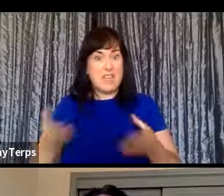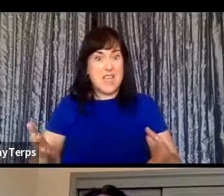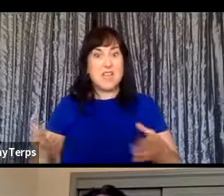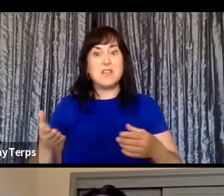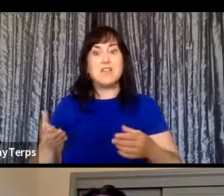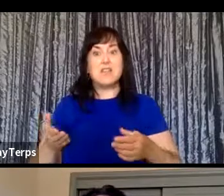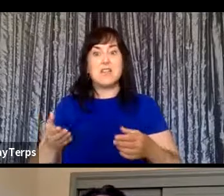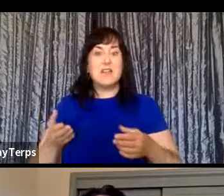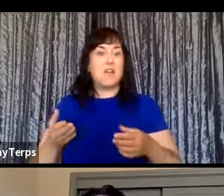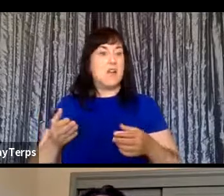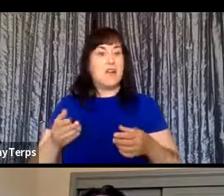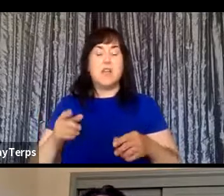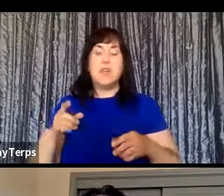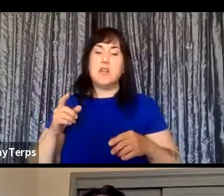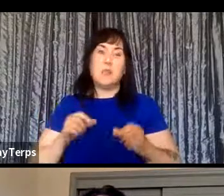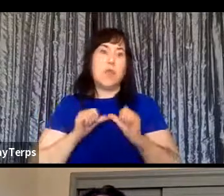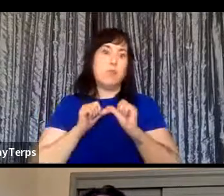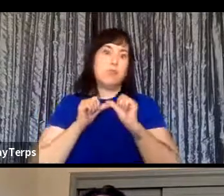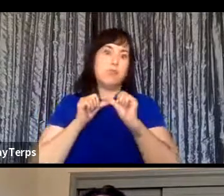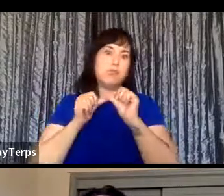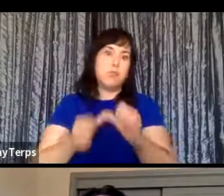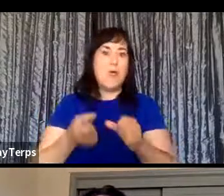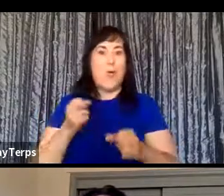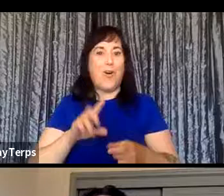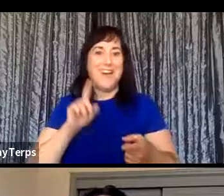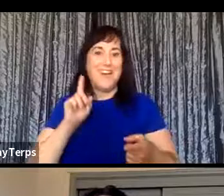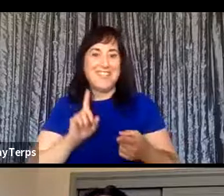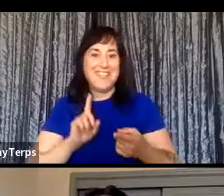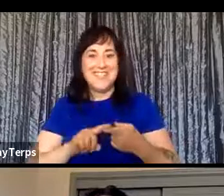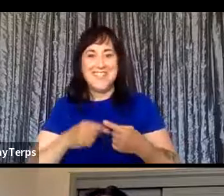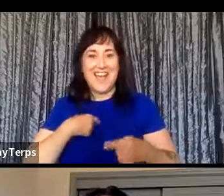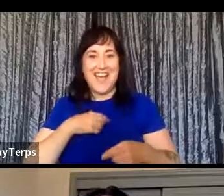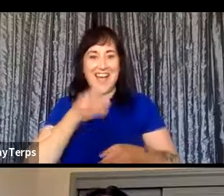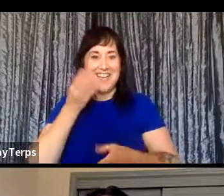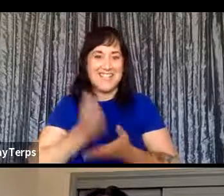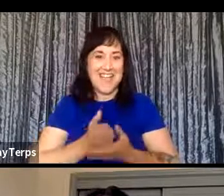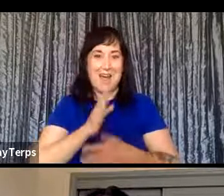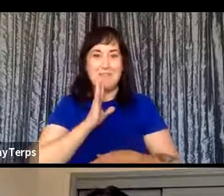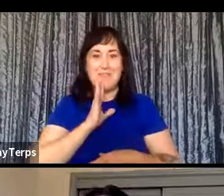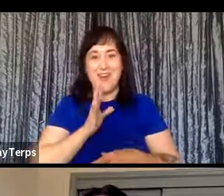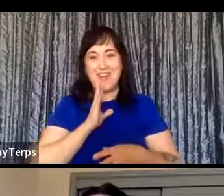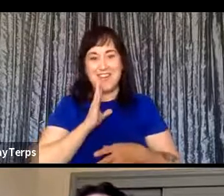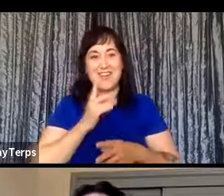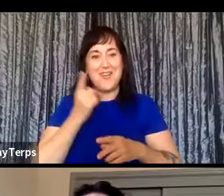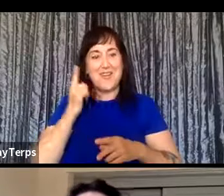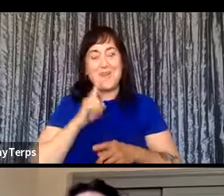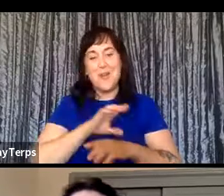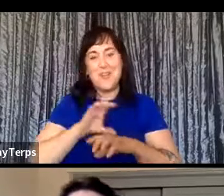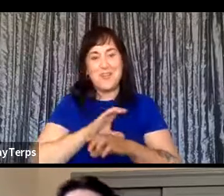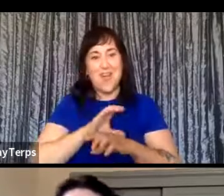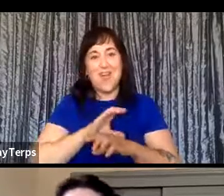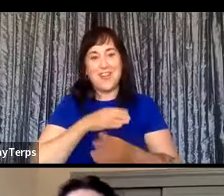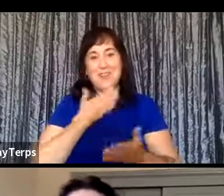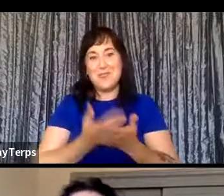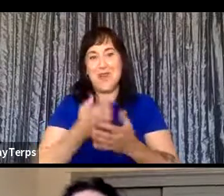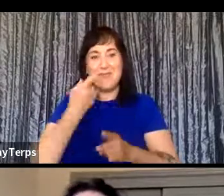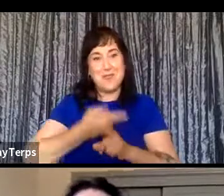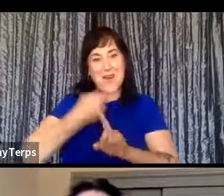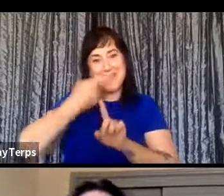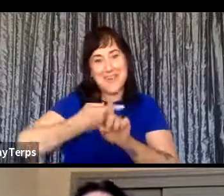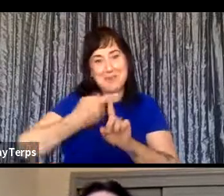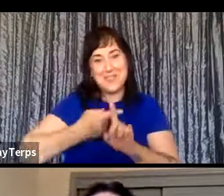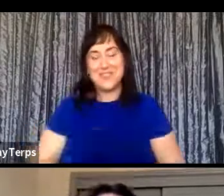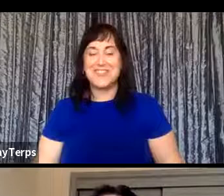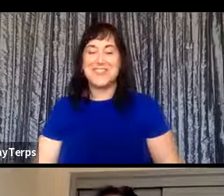this time next year, or until I stop talking, Beth, for the chocolate to get to temperature. It could be a long time.